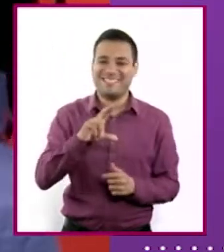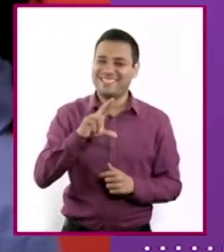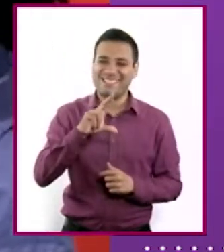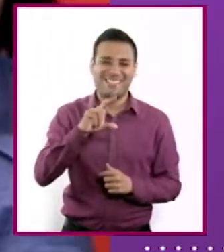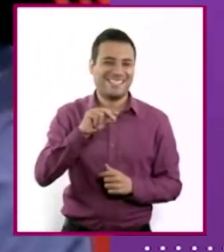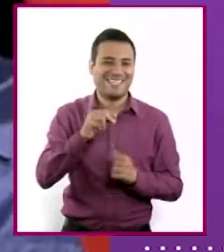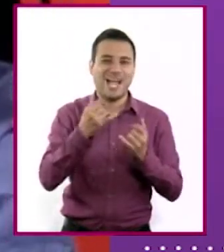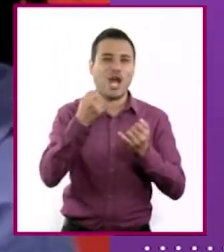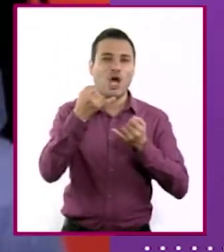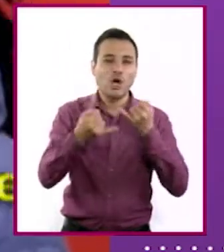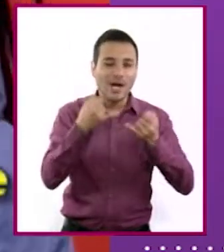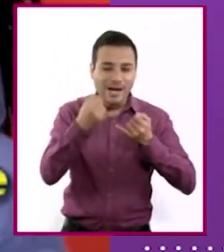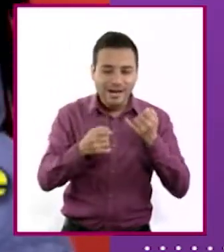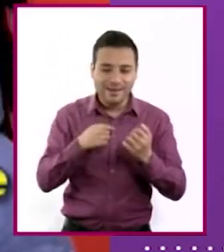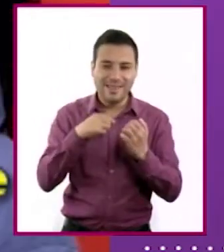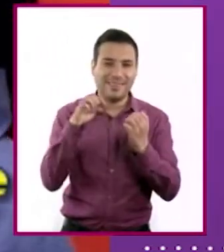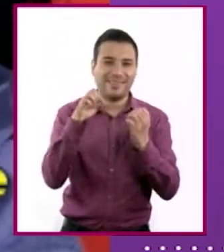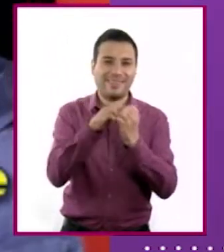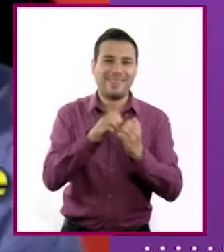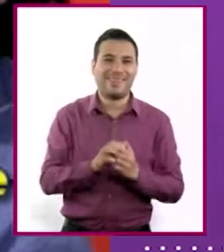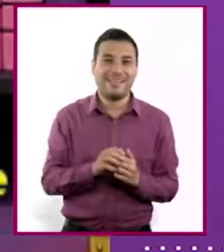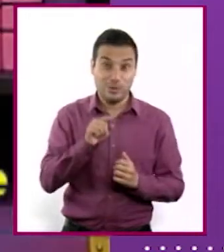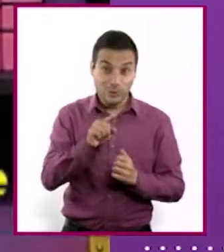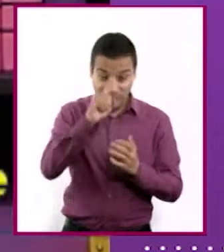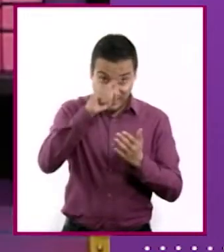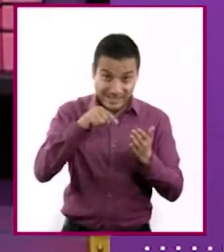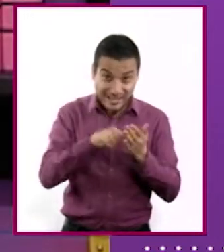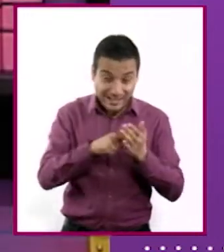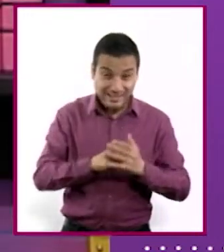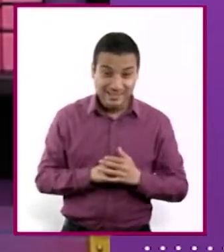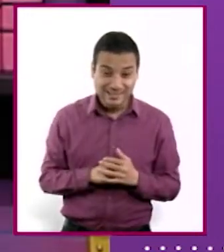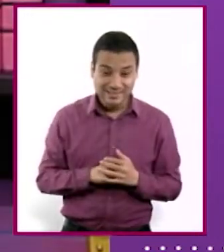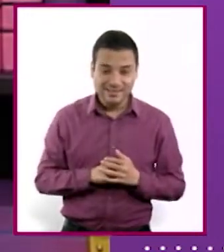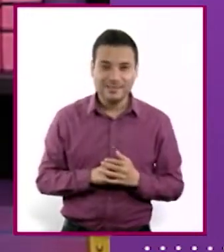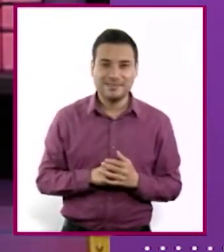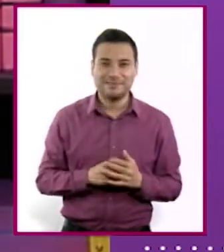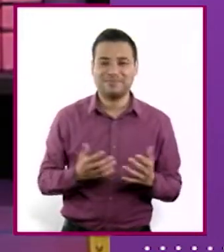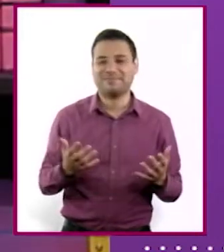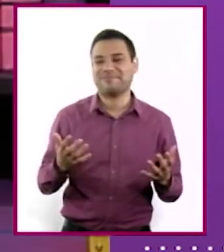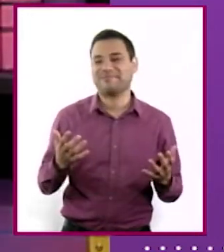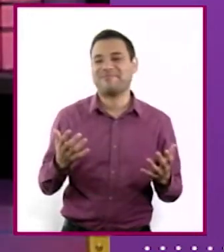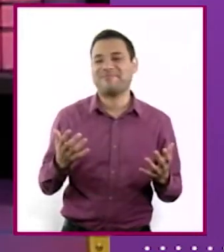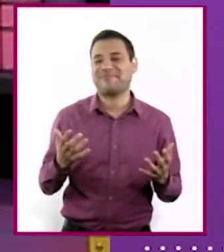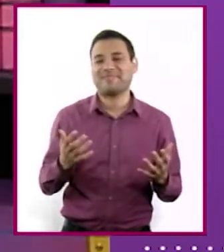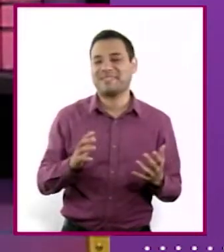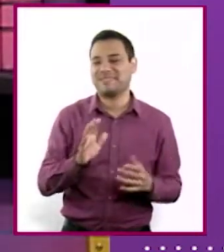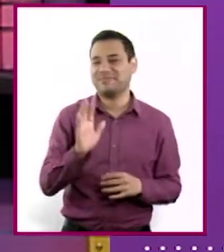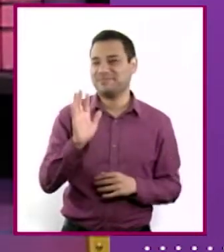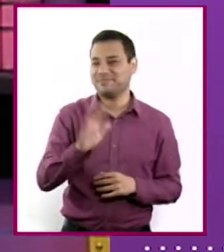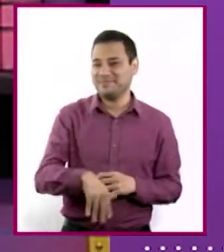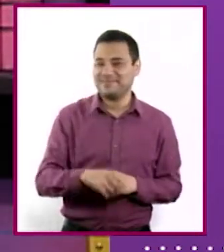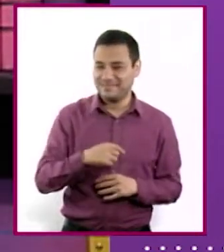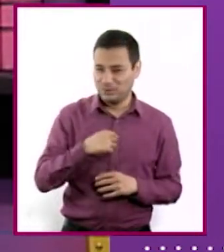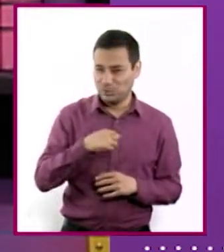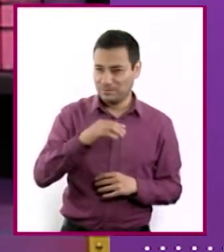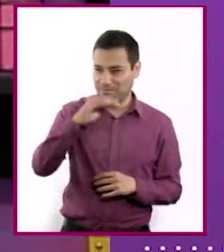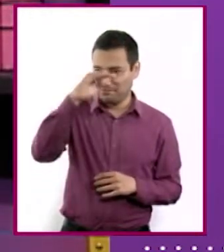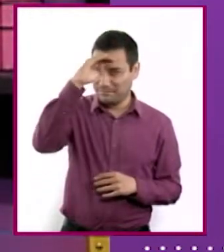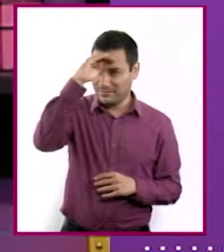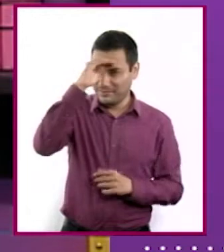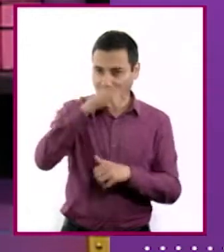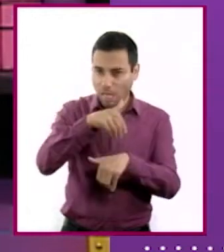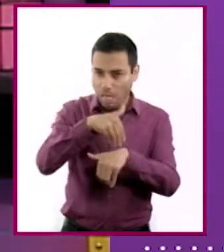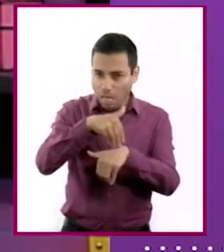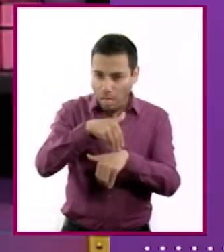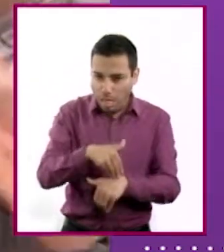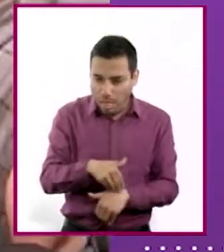No, I lied. Don't tell me you believed me. Oh, Becky. For a moment, yes, I